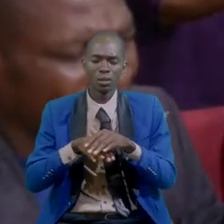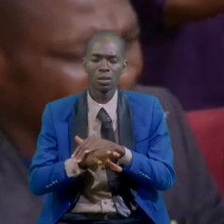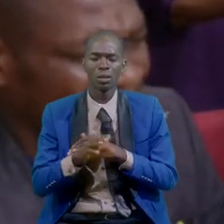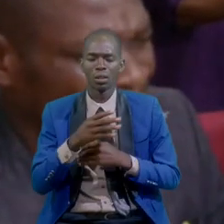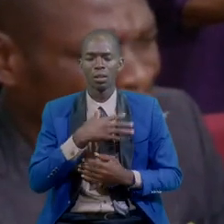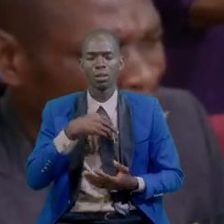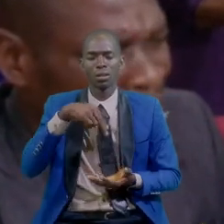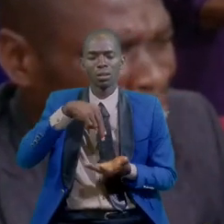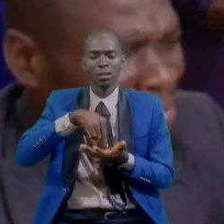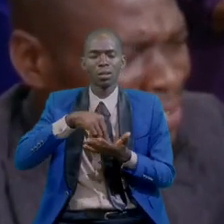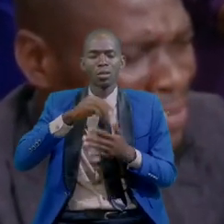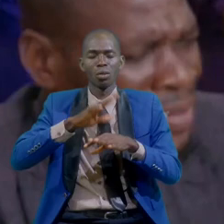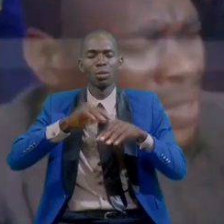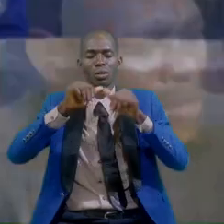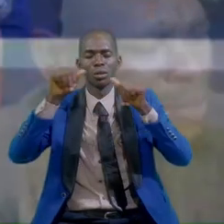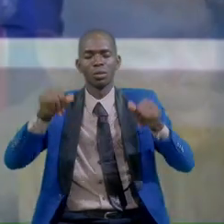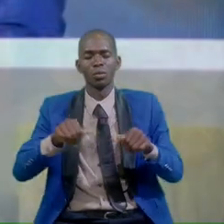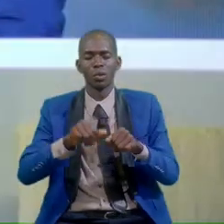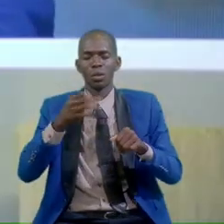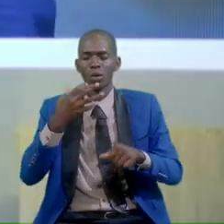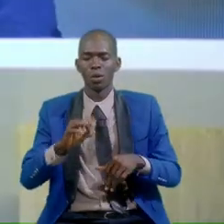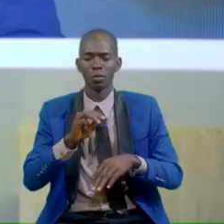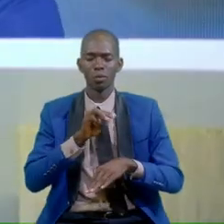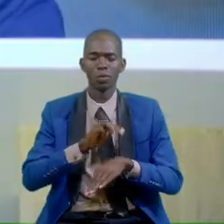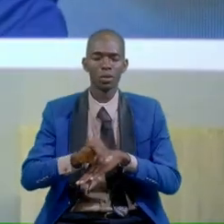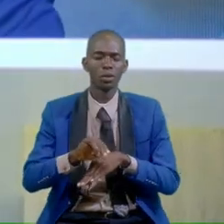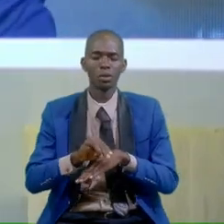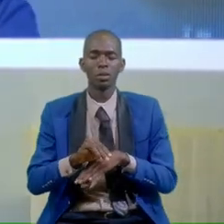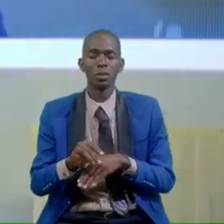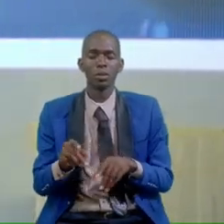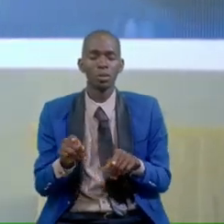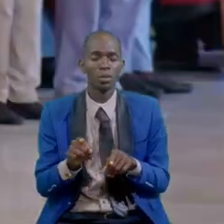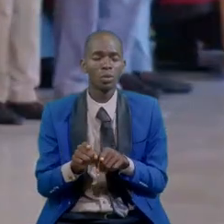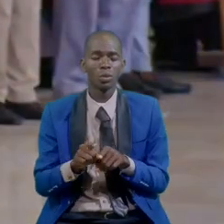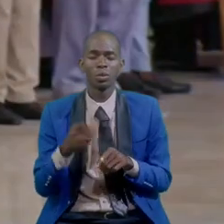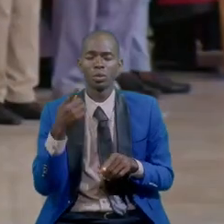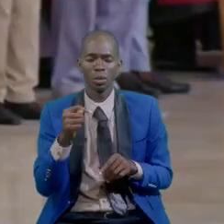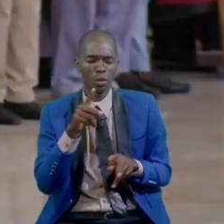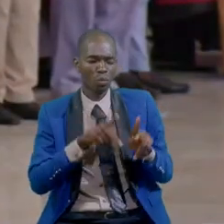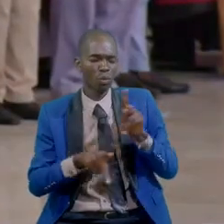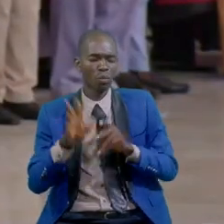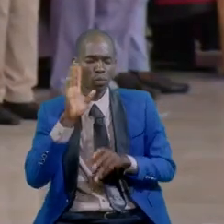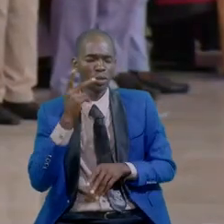the podium of ministry, even the people will see the new fire.